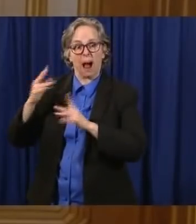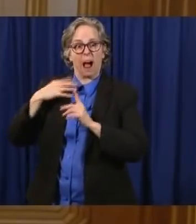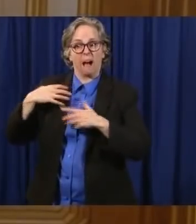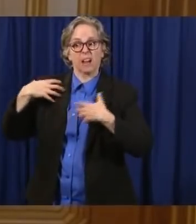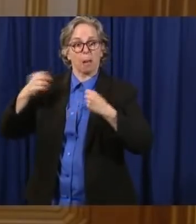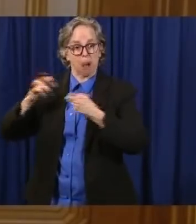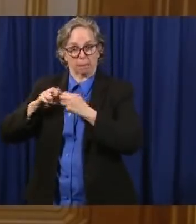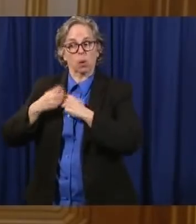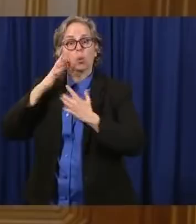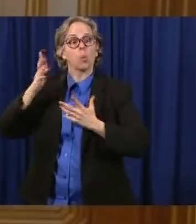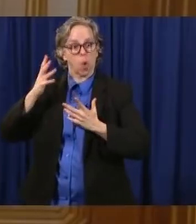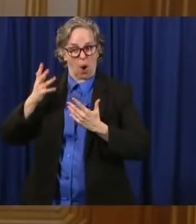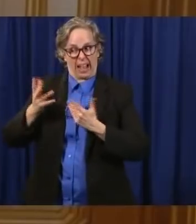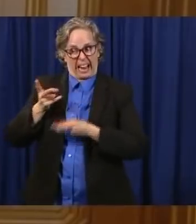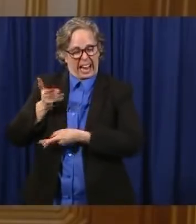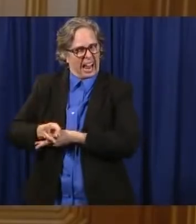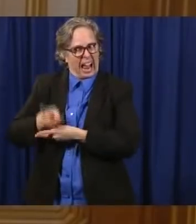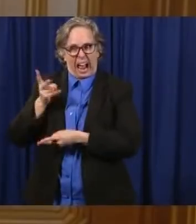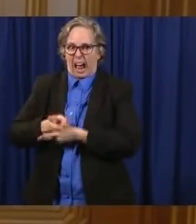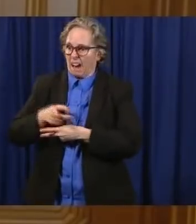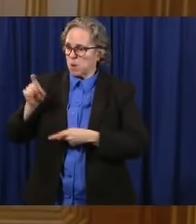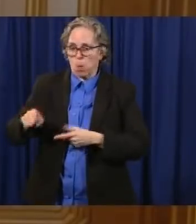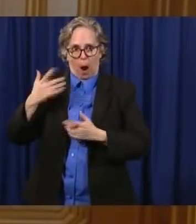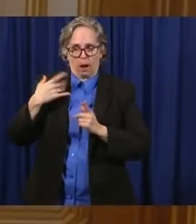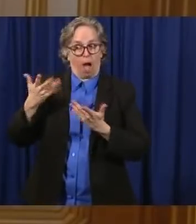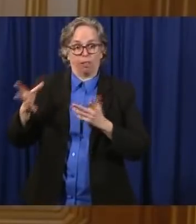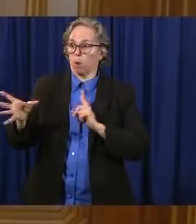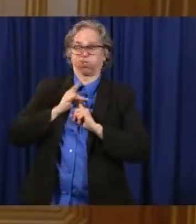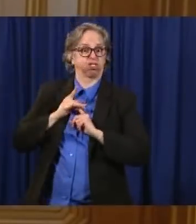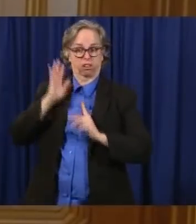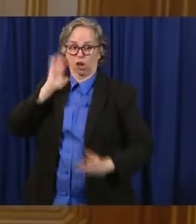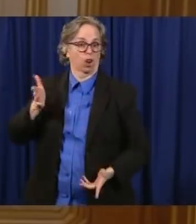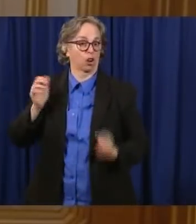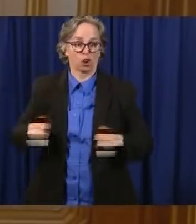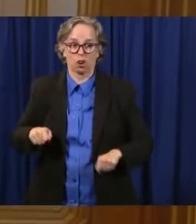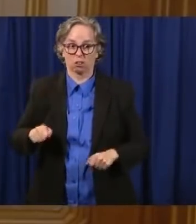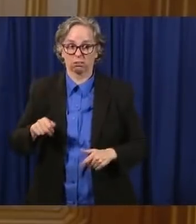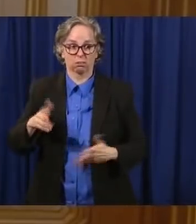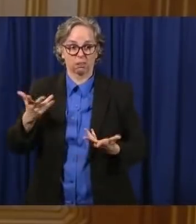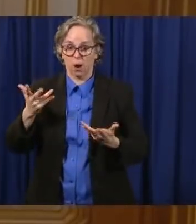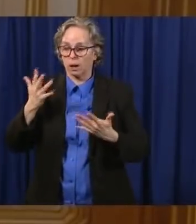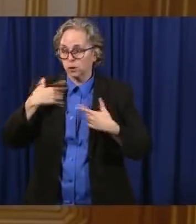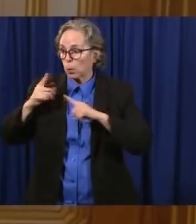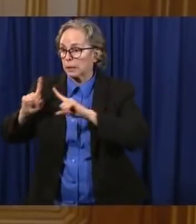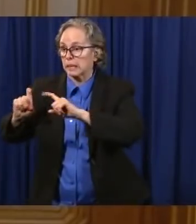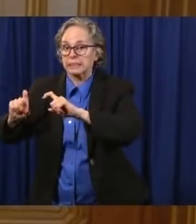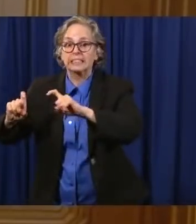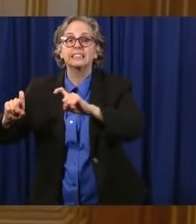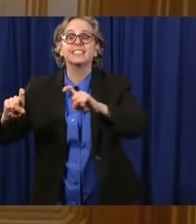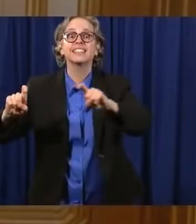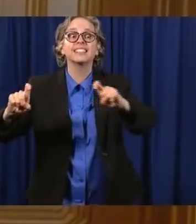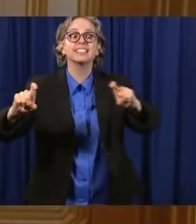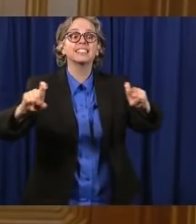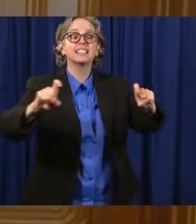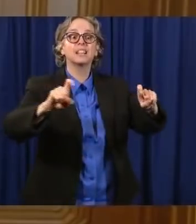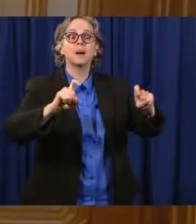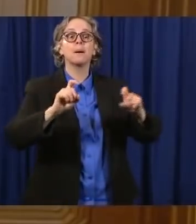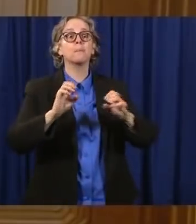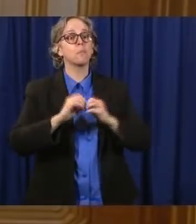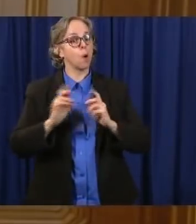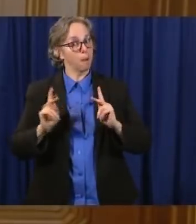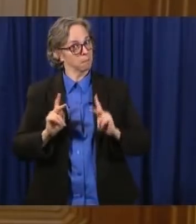careful. If we can get the testing at the level that we want, we're going to be able to make some